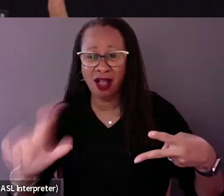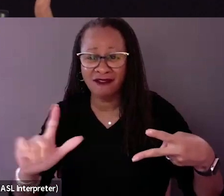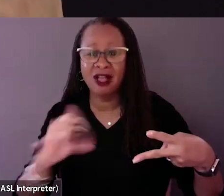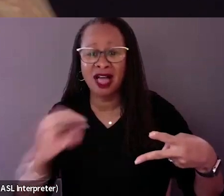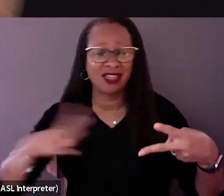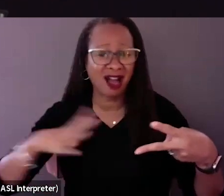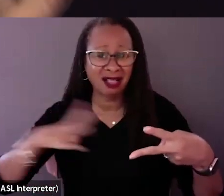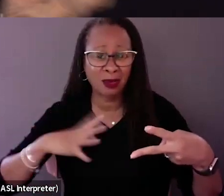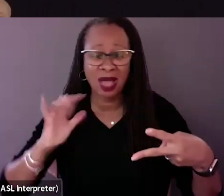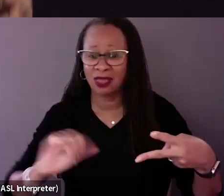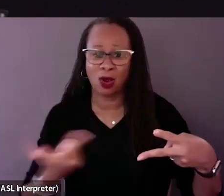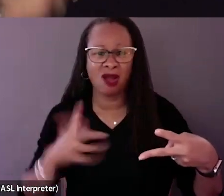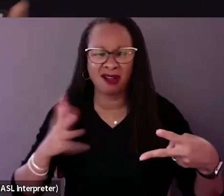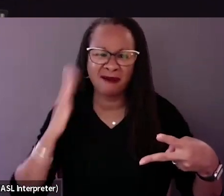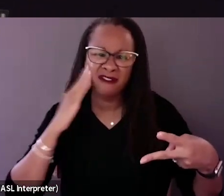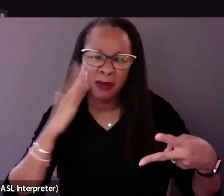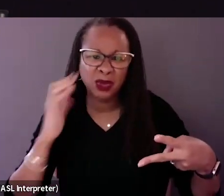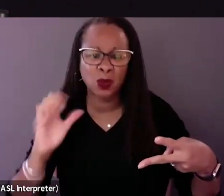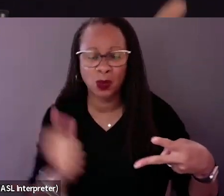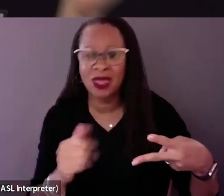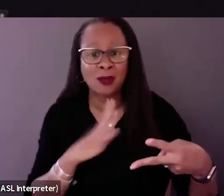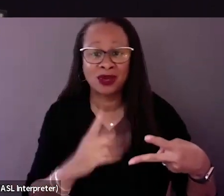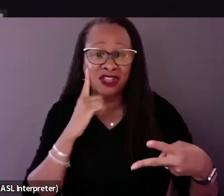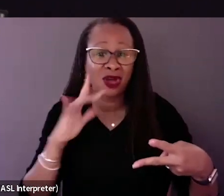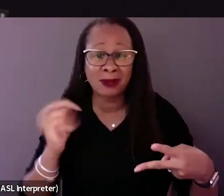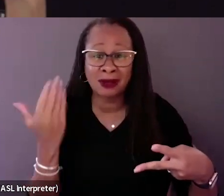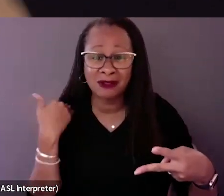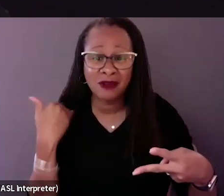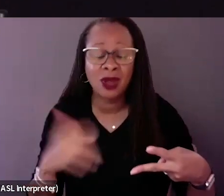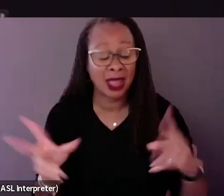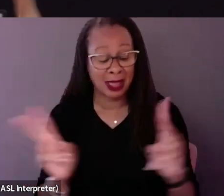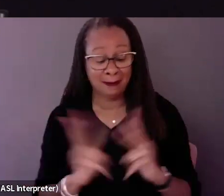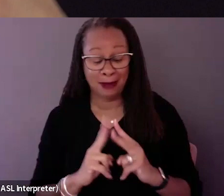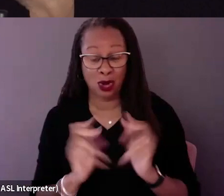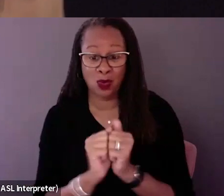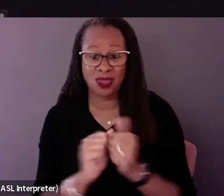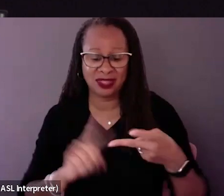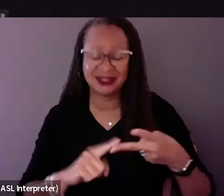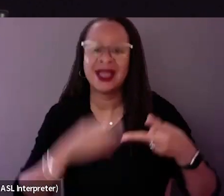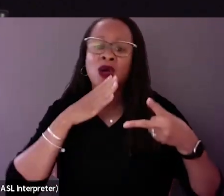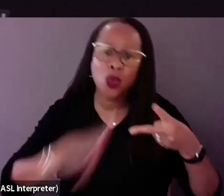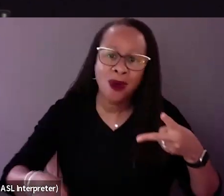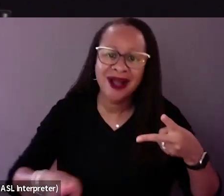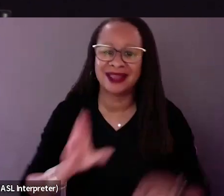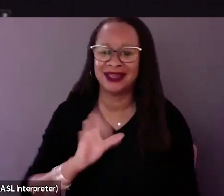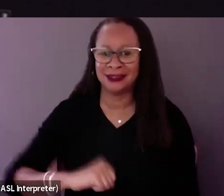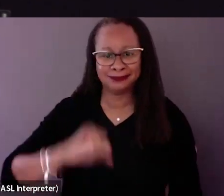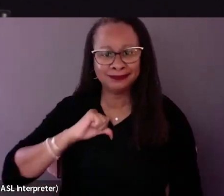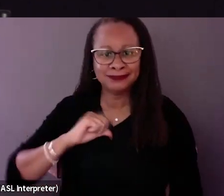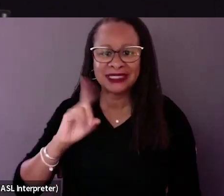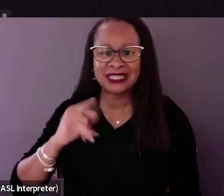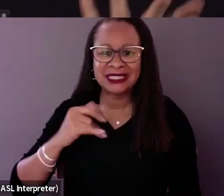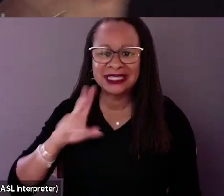Hollywood that we're all kind of familiar with, but maybe we've never thought about it this way, and pairing that with this like kind of quiet dignity of the